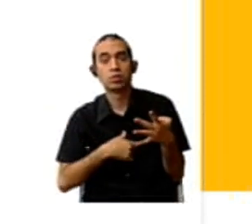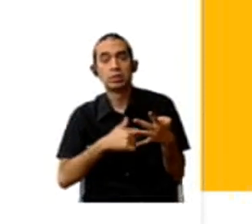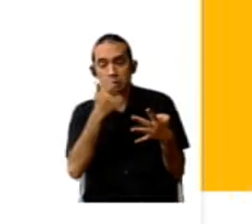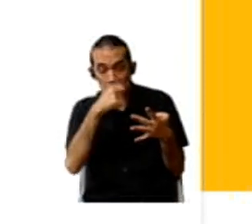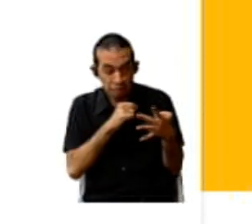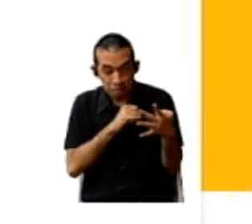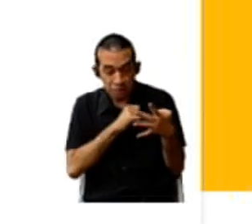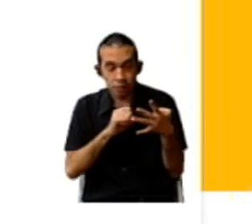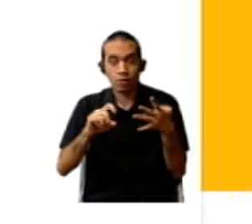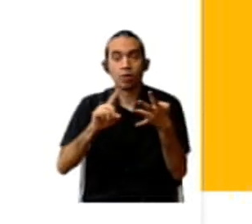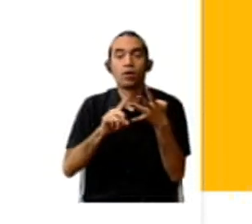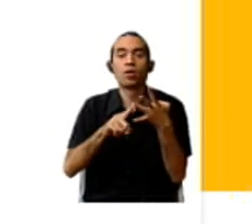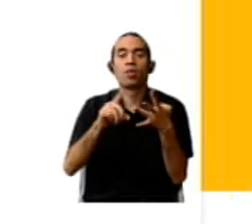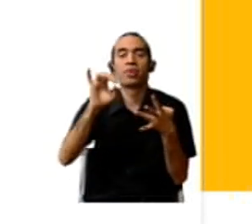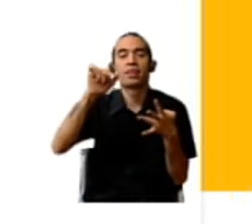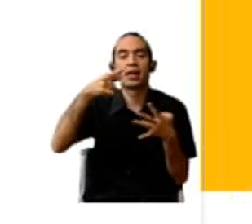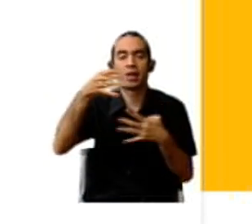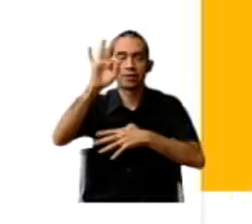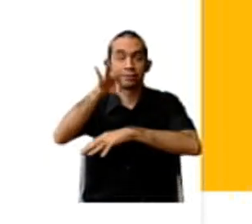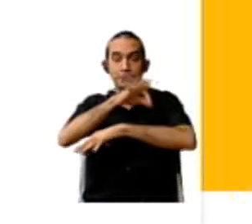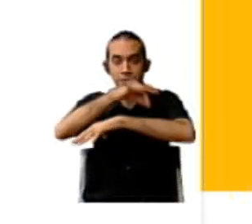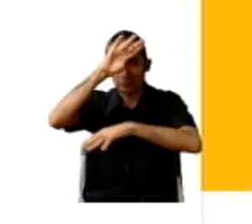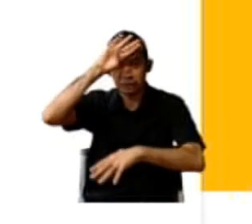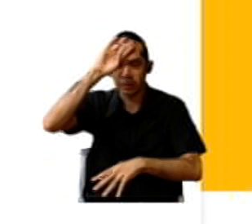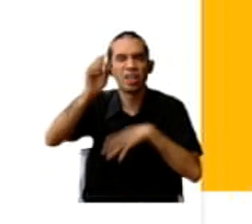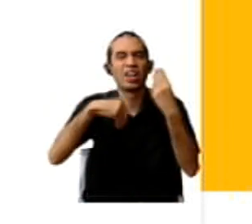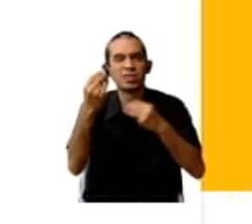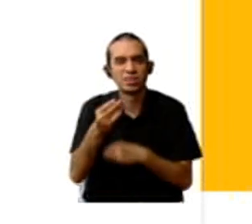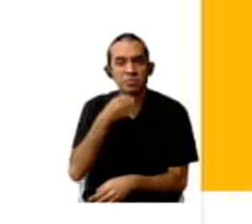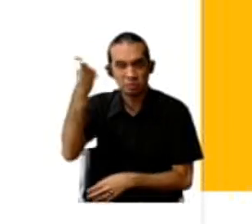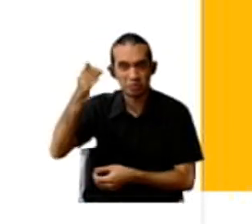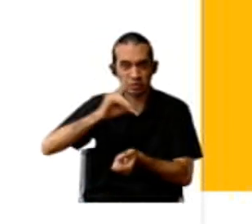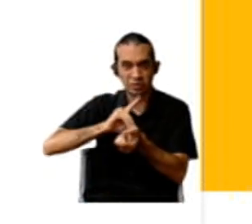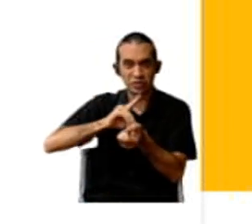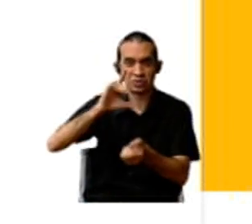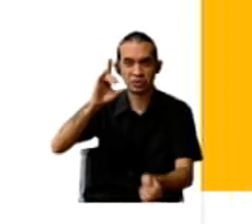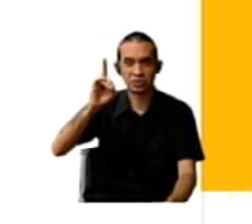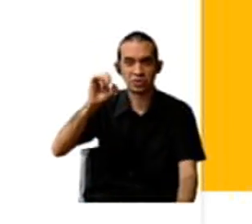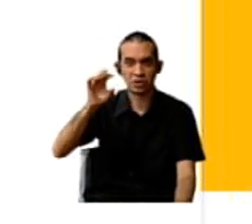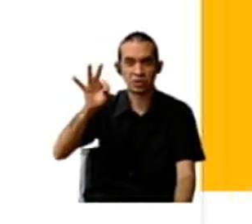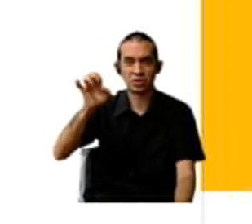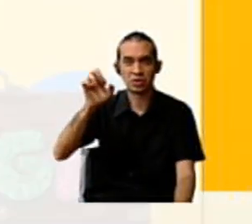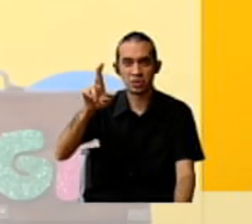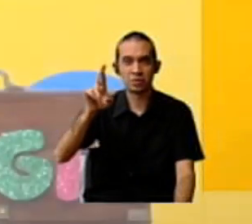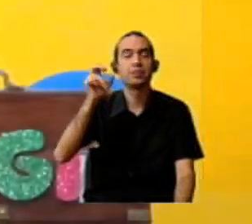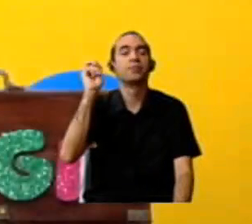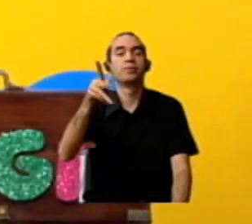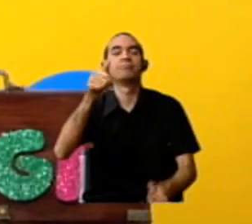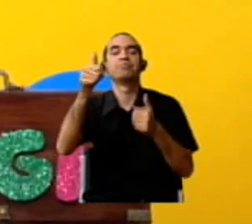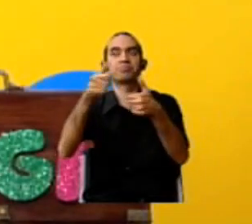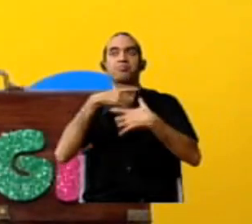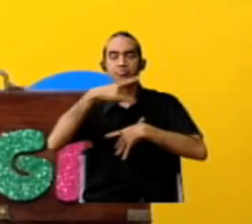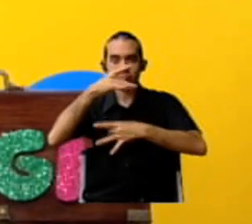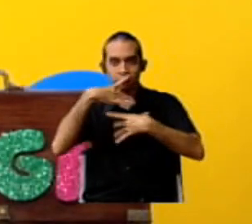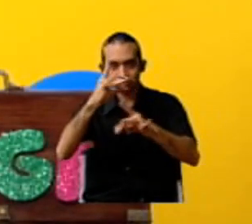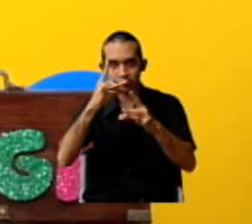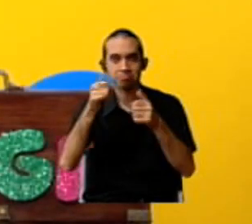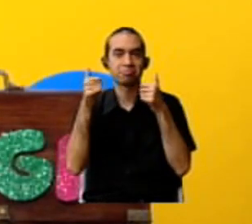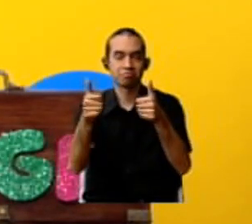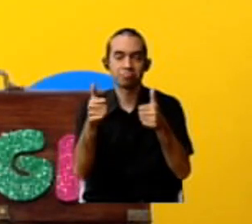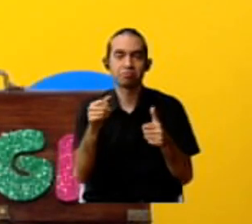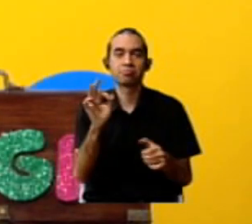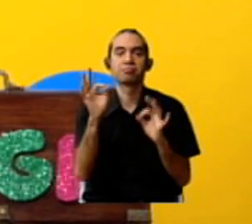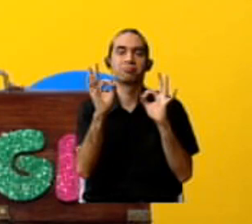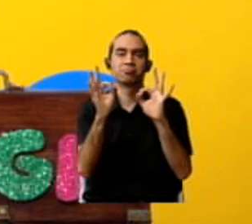fever? What did you do? Did you go to the doctor? Okay, very interesting.